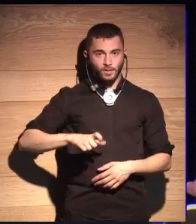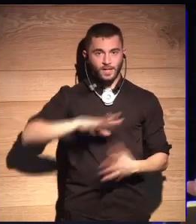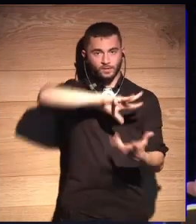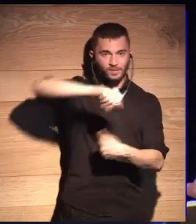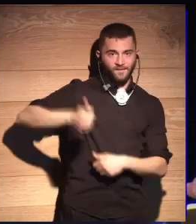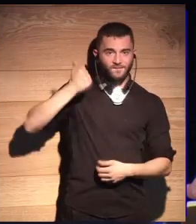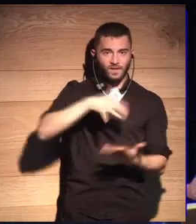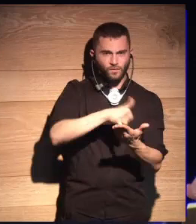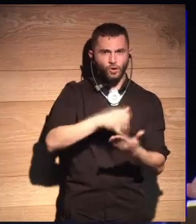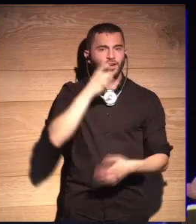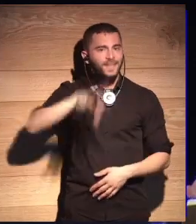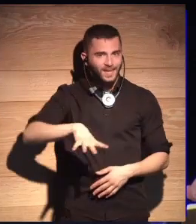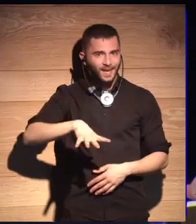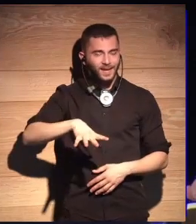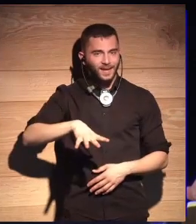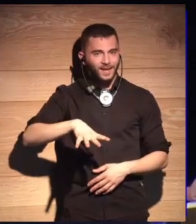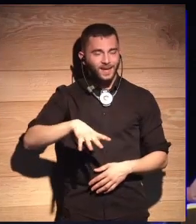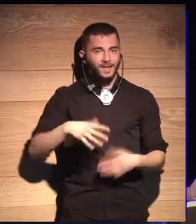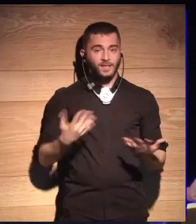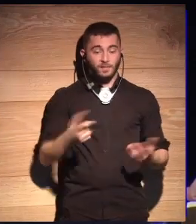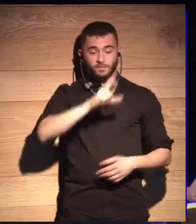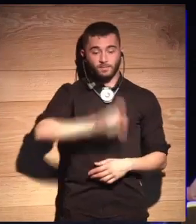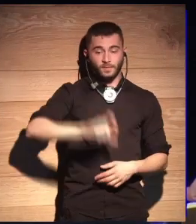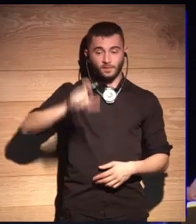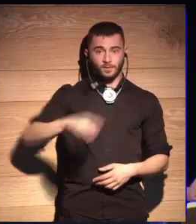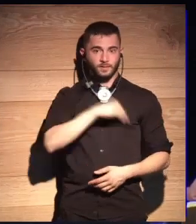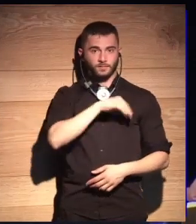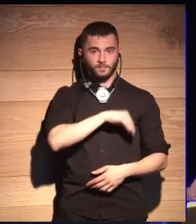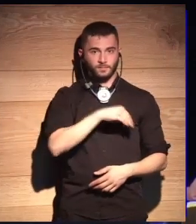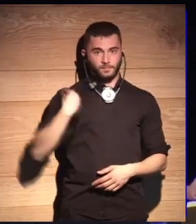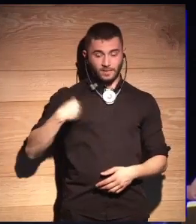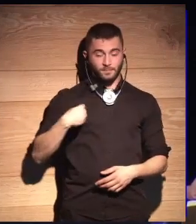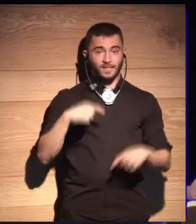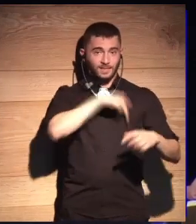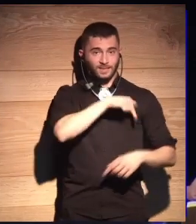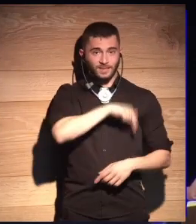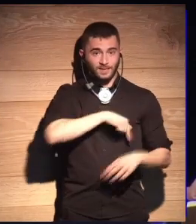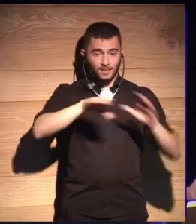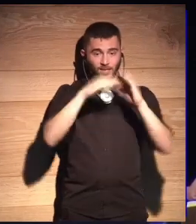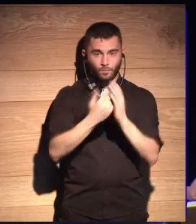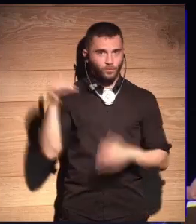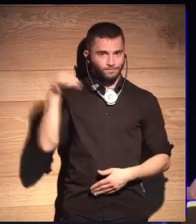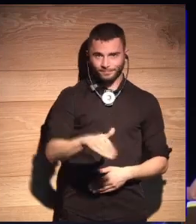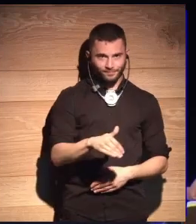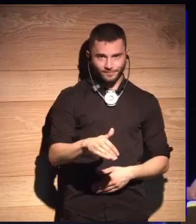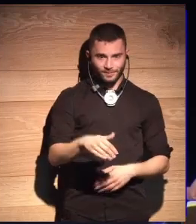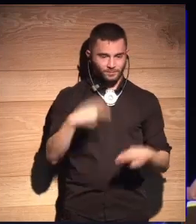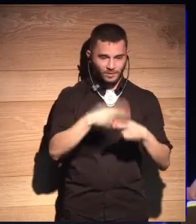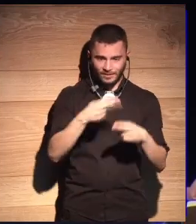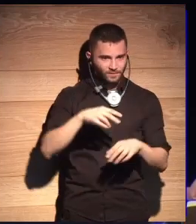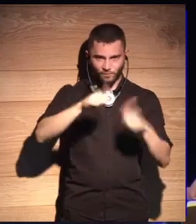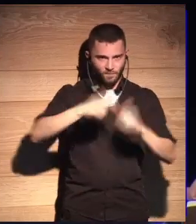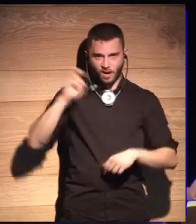felt like their world has fallen apart economically and politically in other ways. So if you take something like the